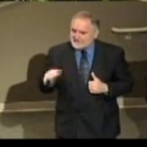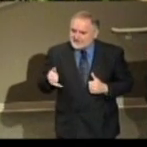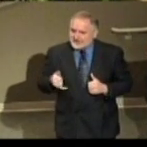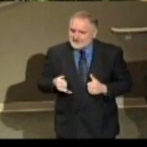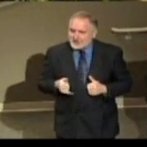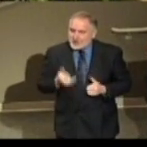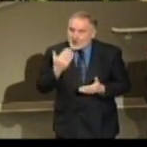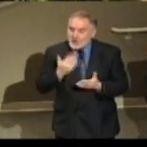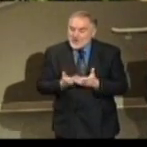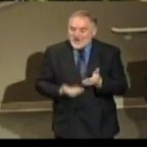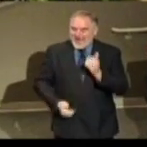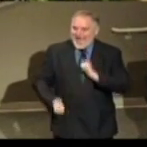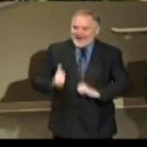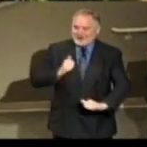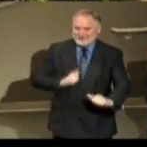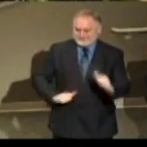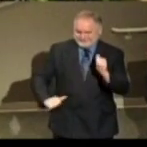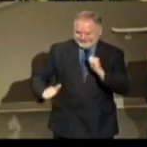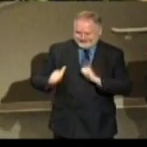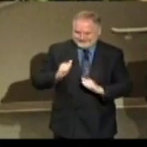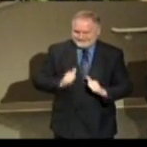a good act?